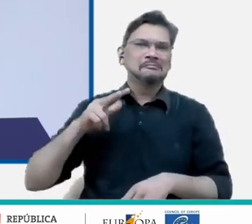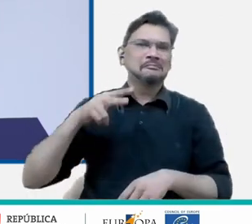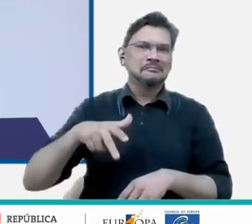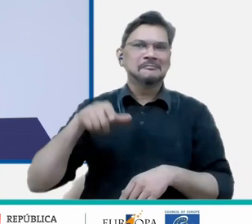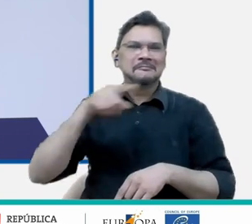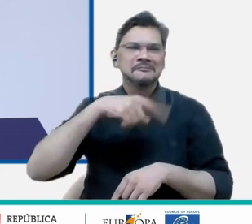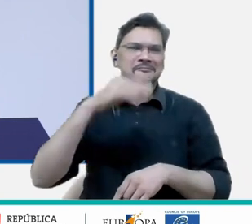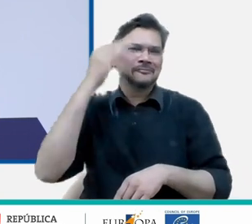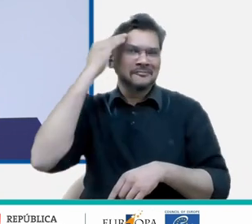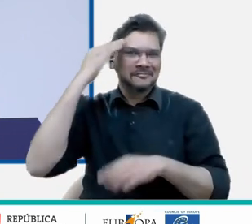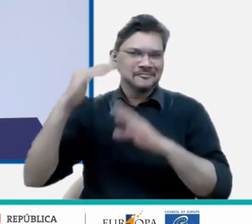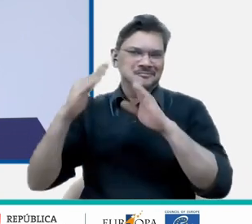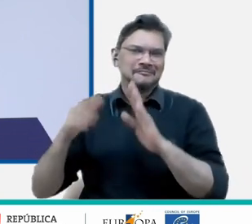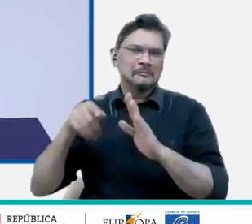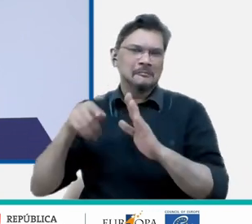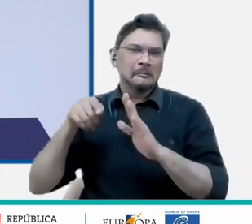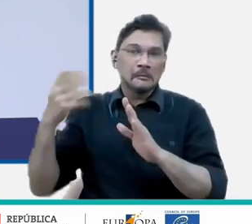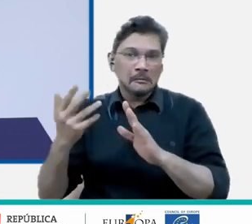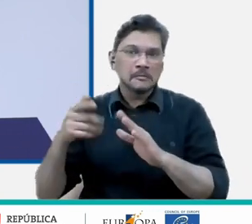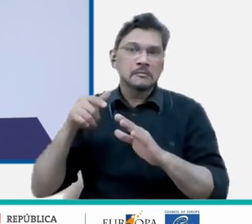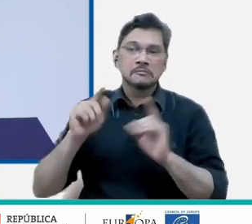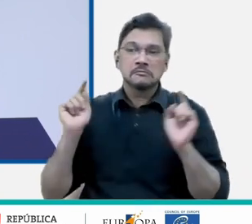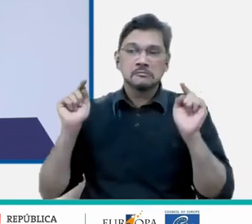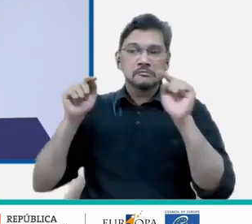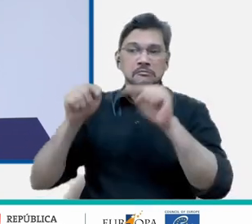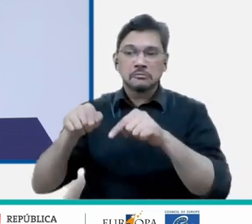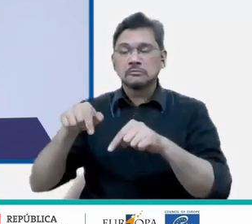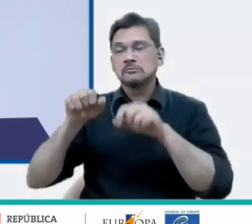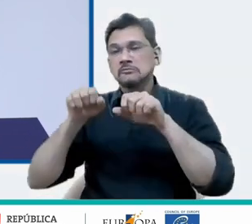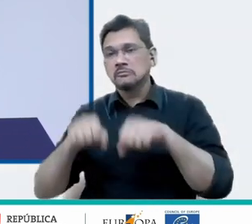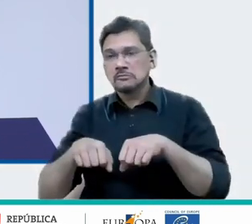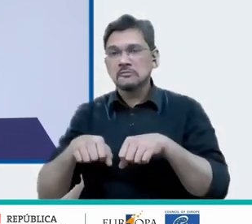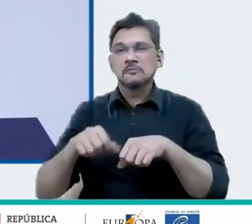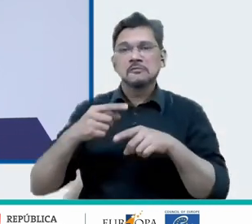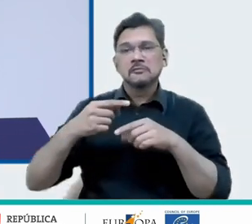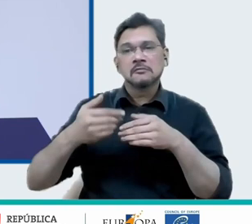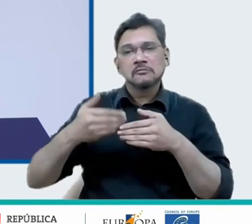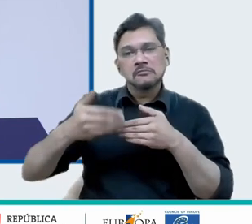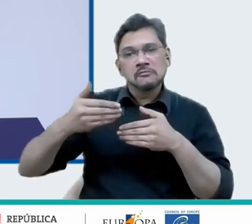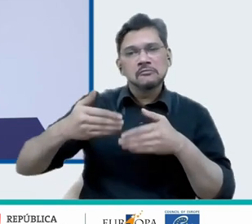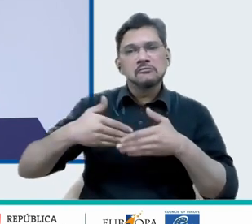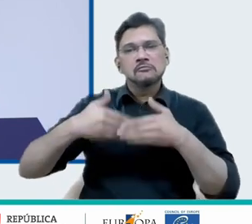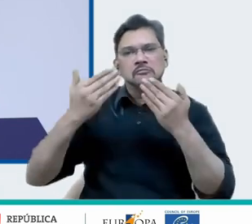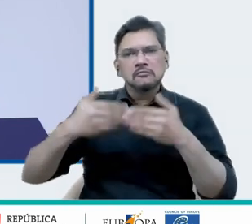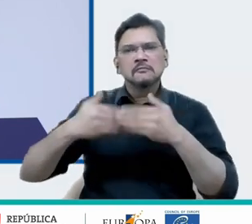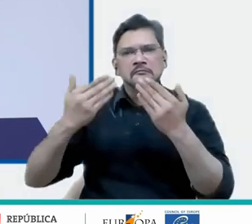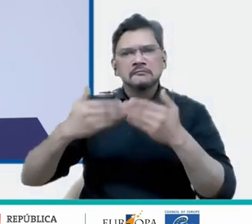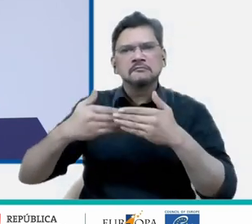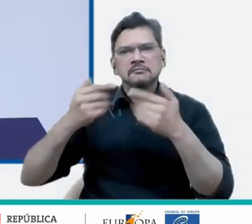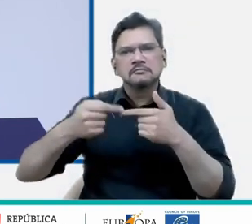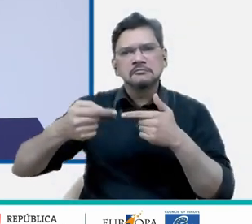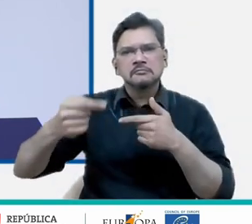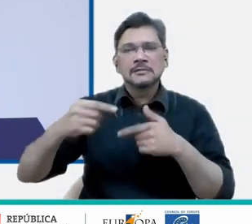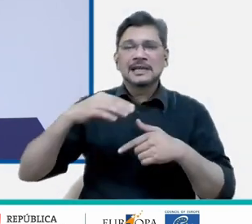risks of everyday life in a space that is similar as a real house, where we simulate the risks